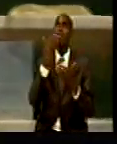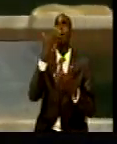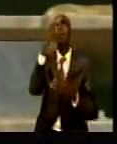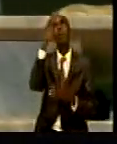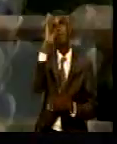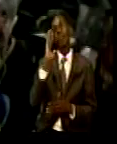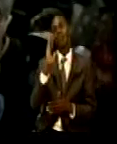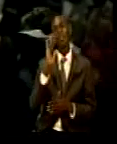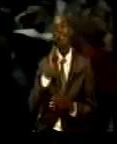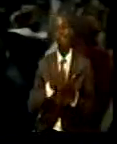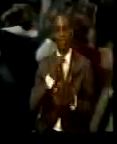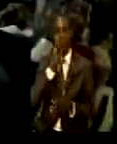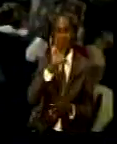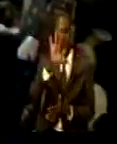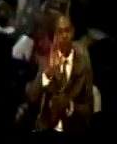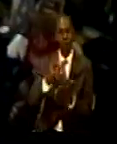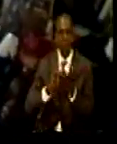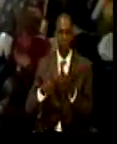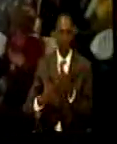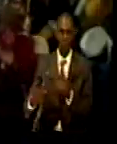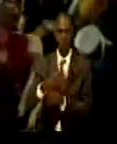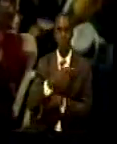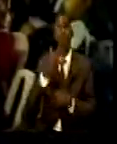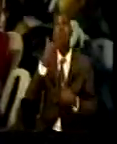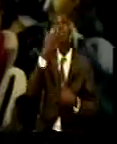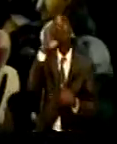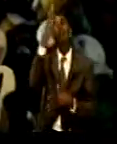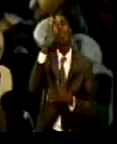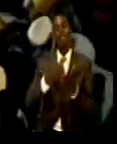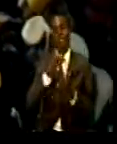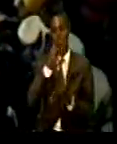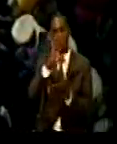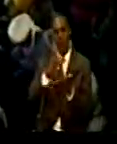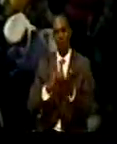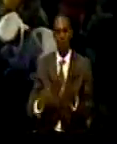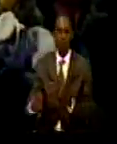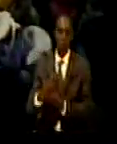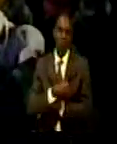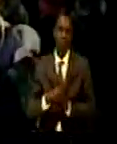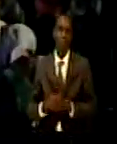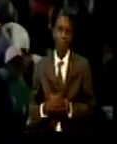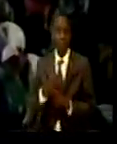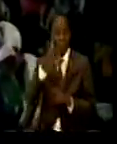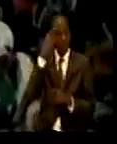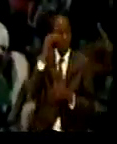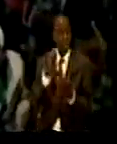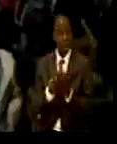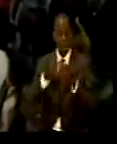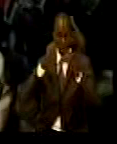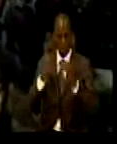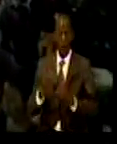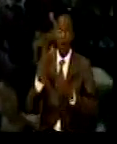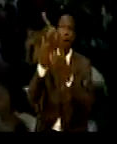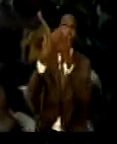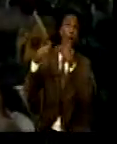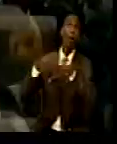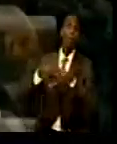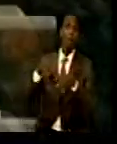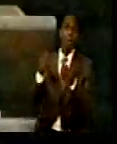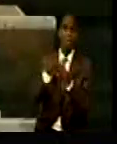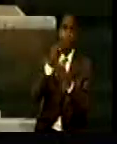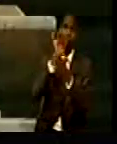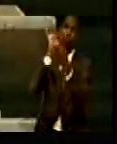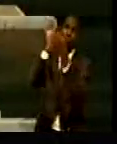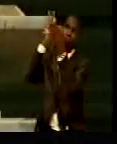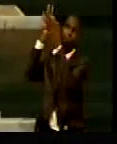today. I said it's yours today, because that power of heaven, as you connect with Jesus and